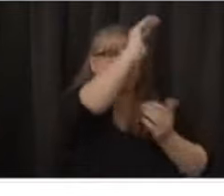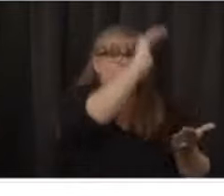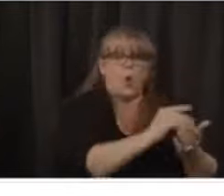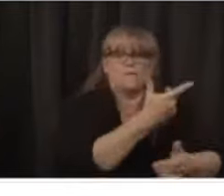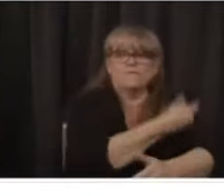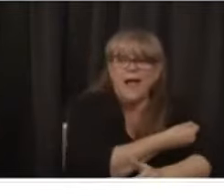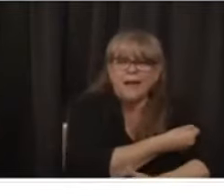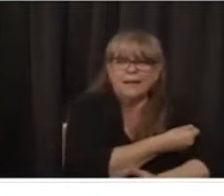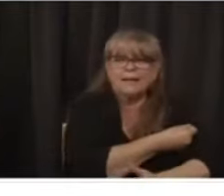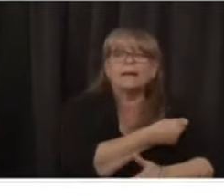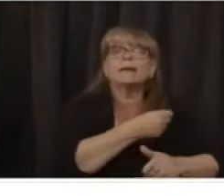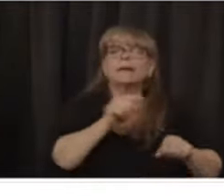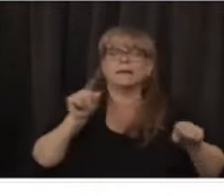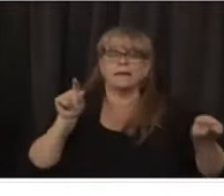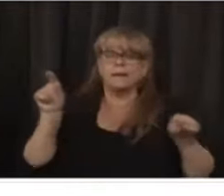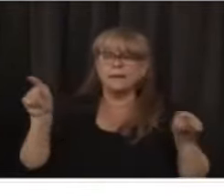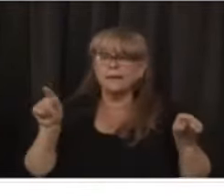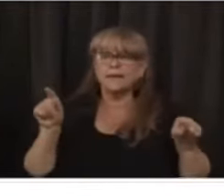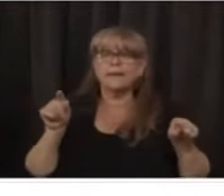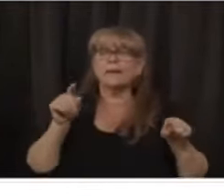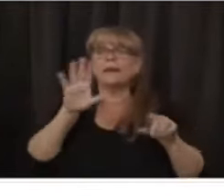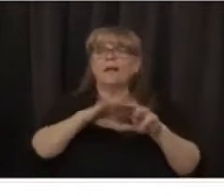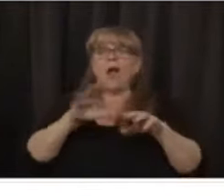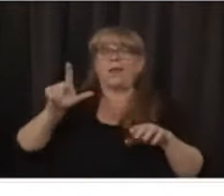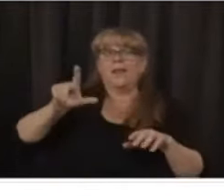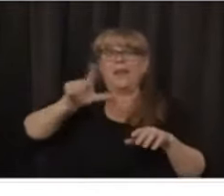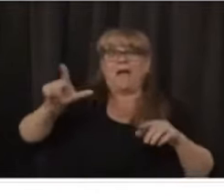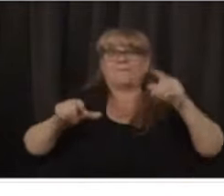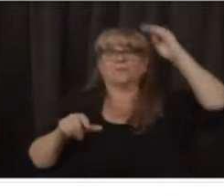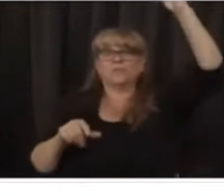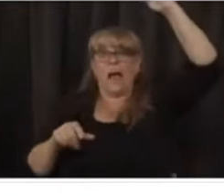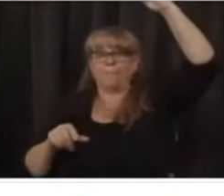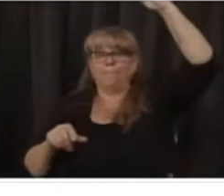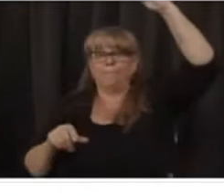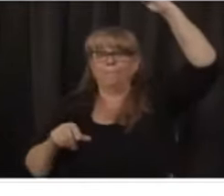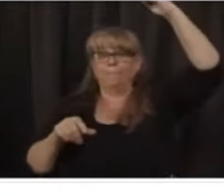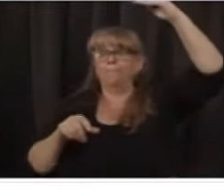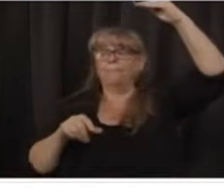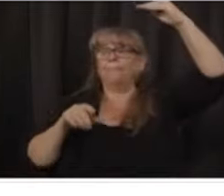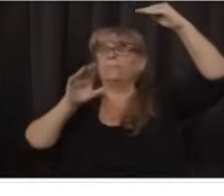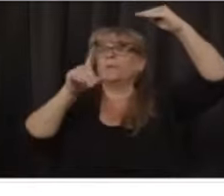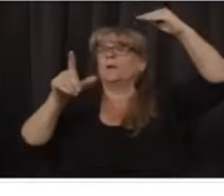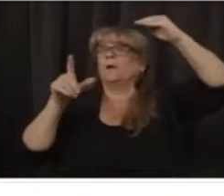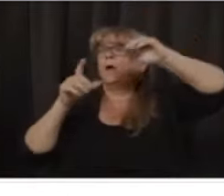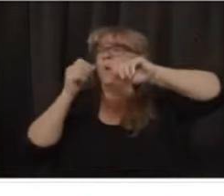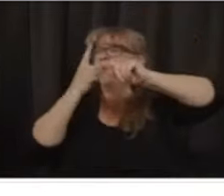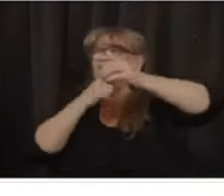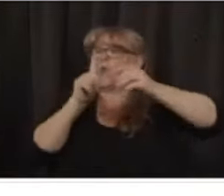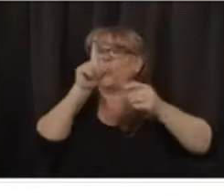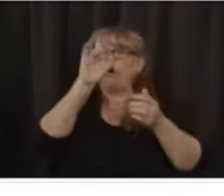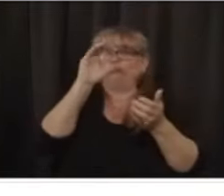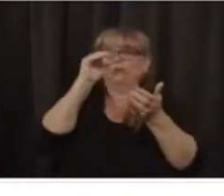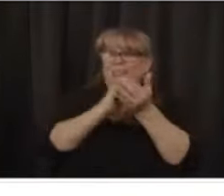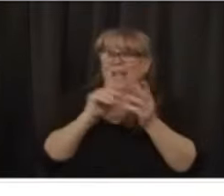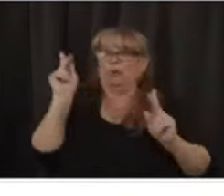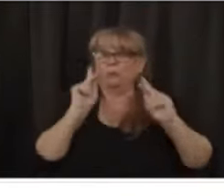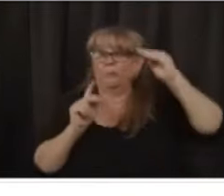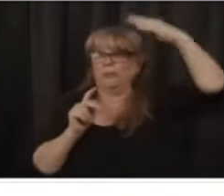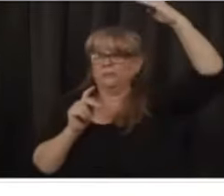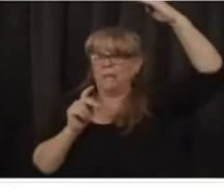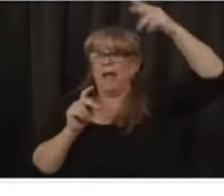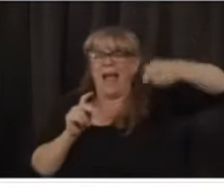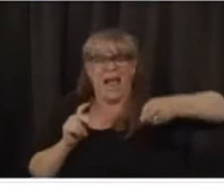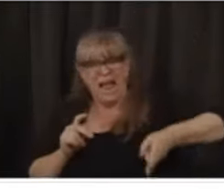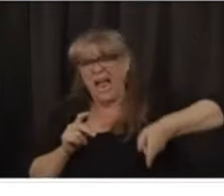where on the left-sided vertical axis, you see our case rates per 100,000. So the highest case rates would be in the upper left-hand